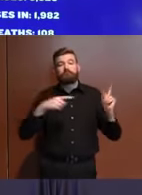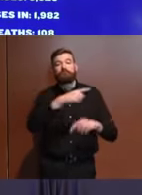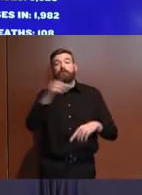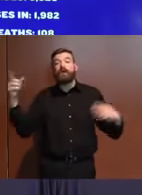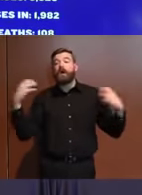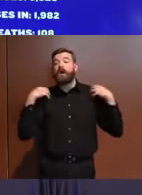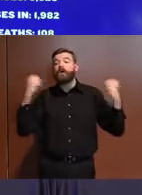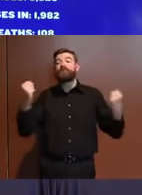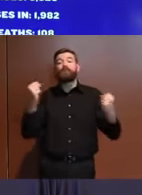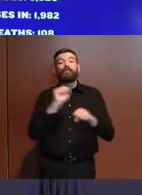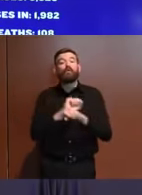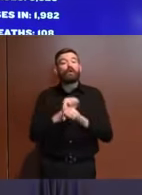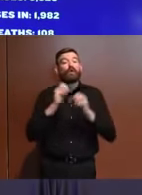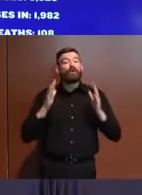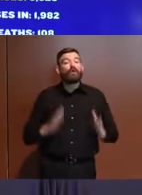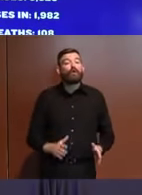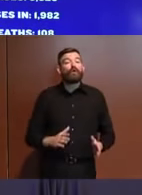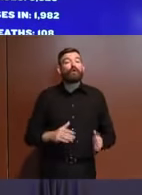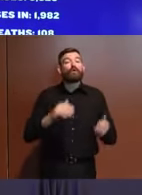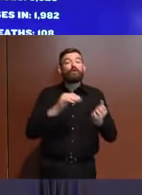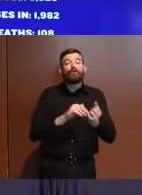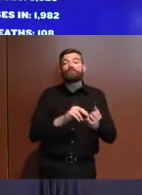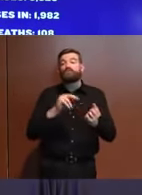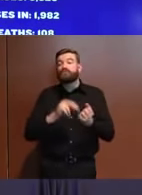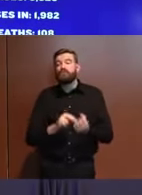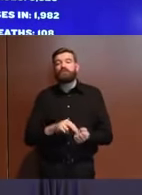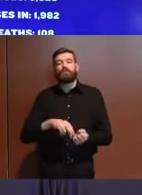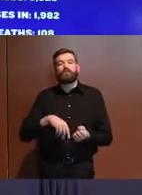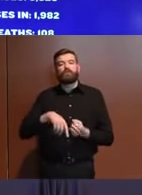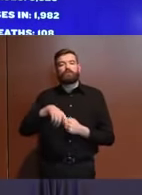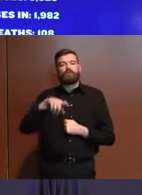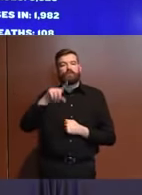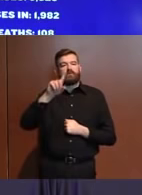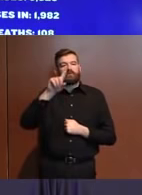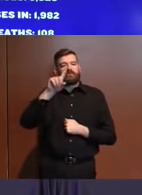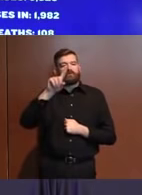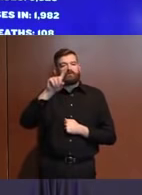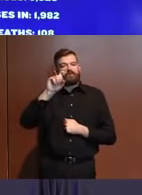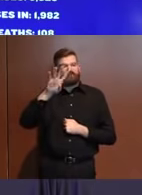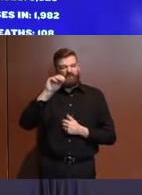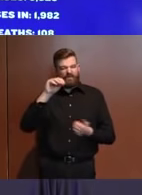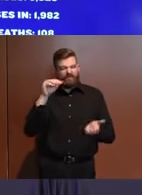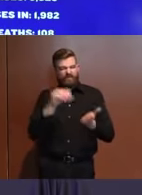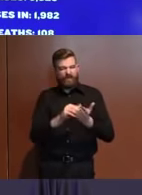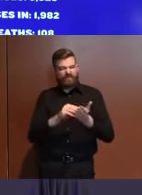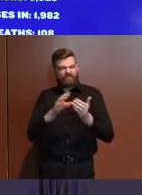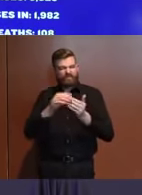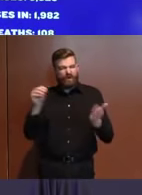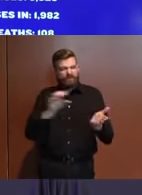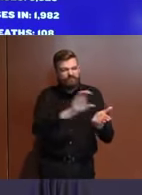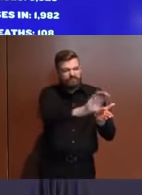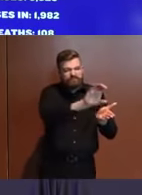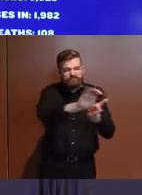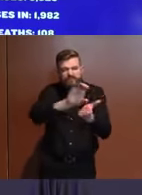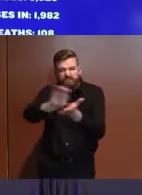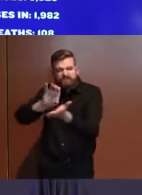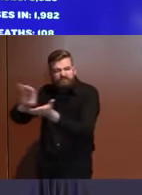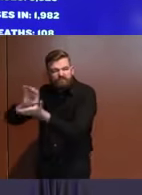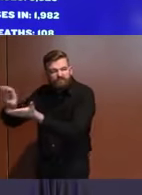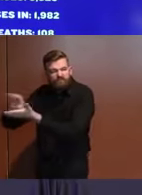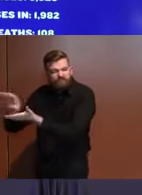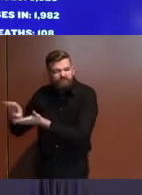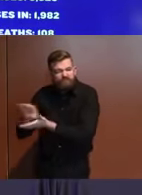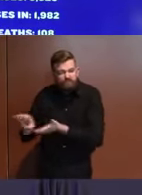COVID-19 related expenses, including from our active efforts to significantly and immediately